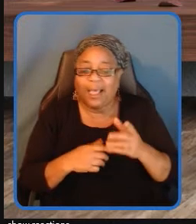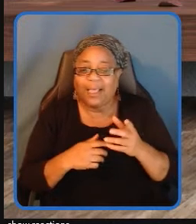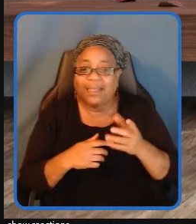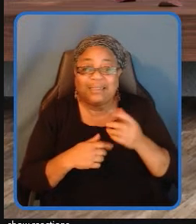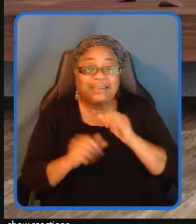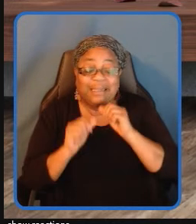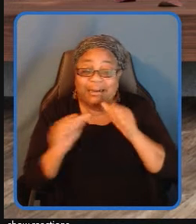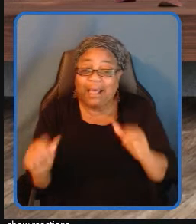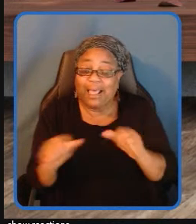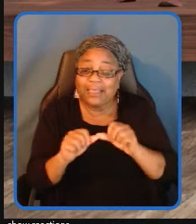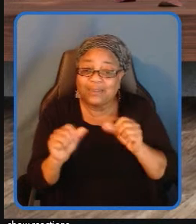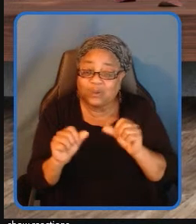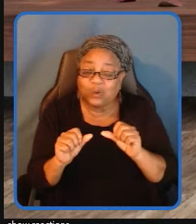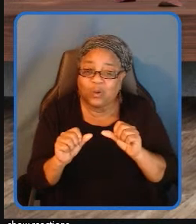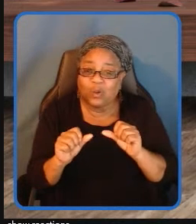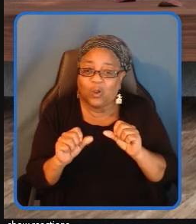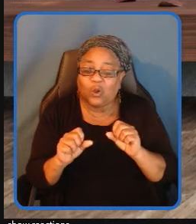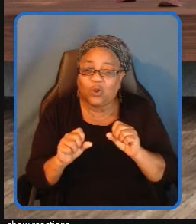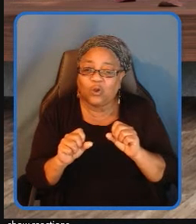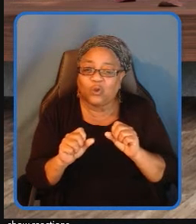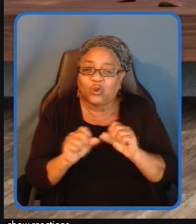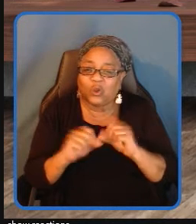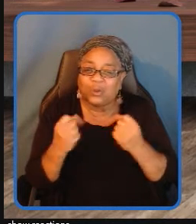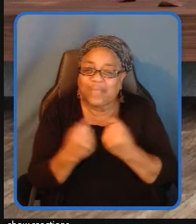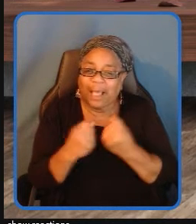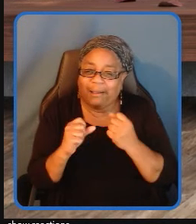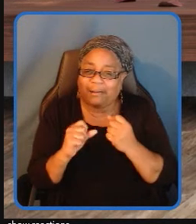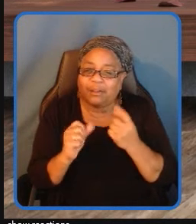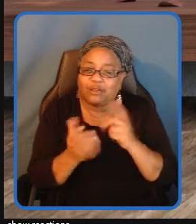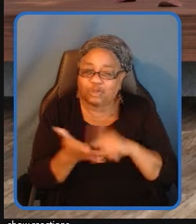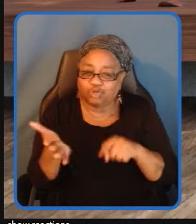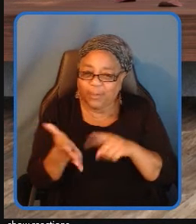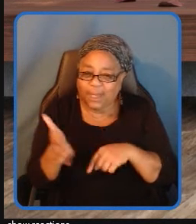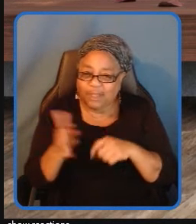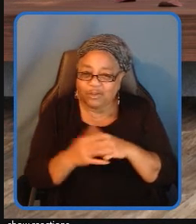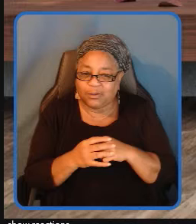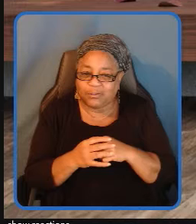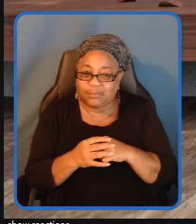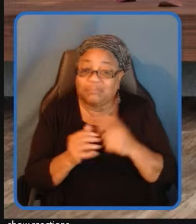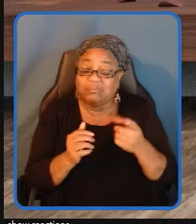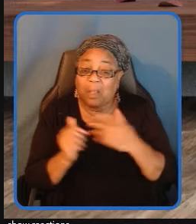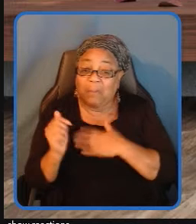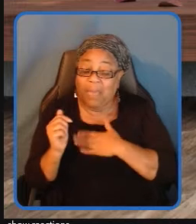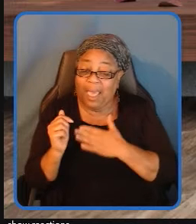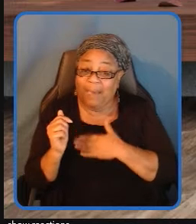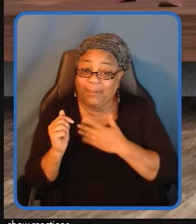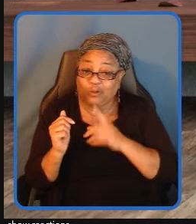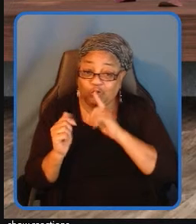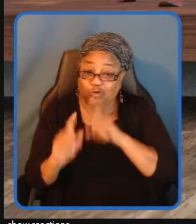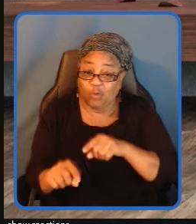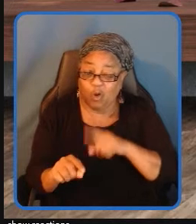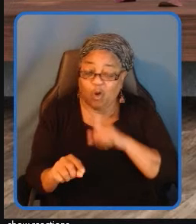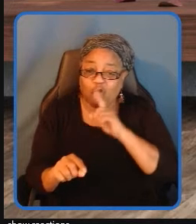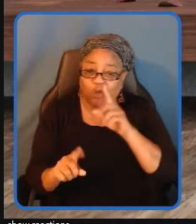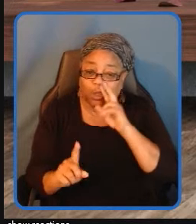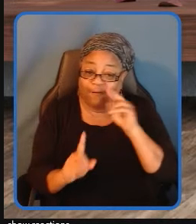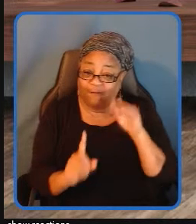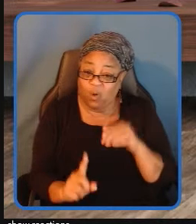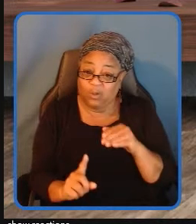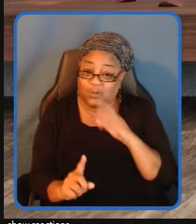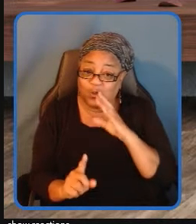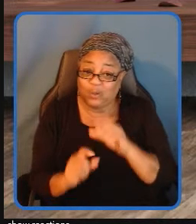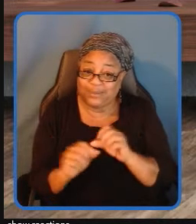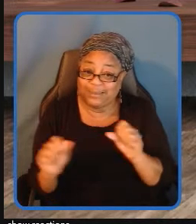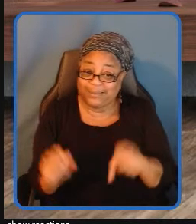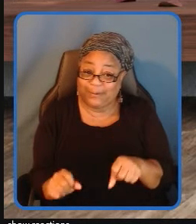societal discrimination. So it's a very narrow representative focus. And I'm glad your report is really focused on systems, which